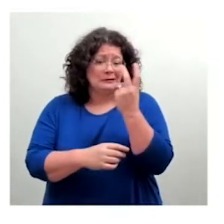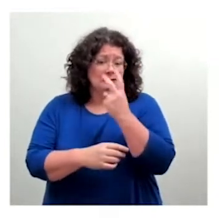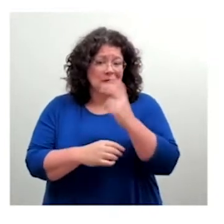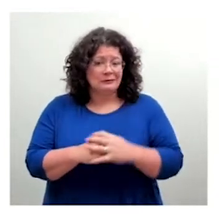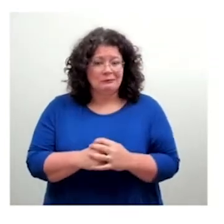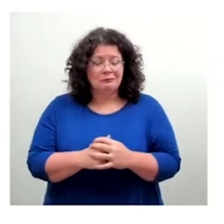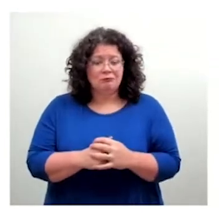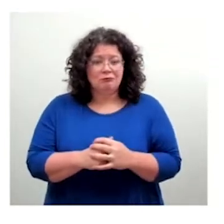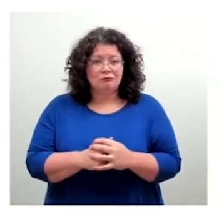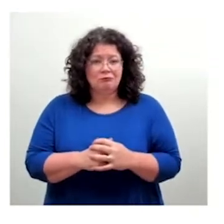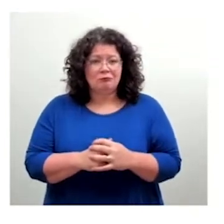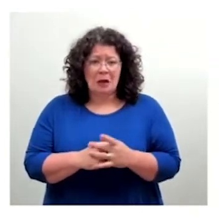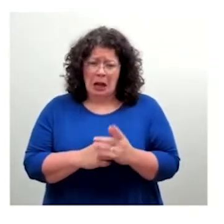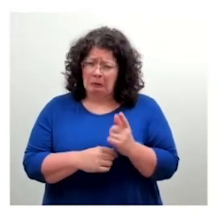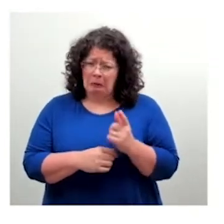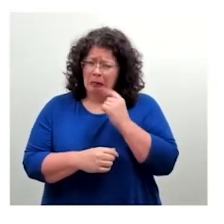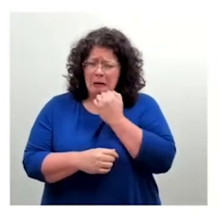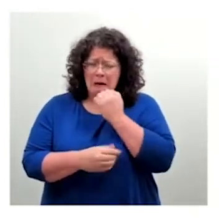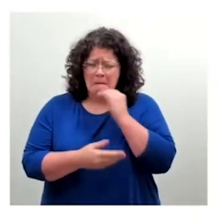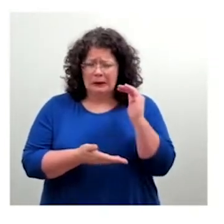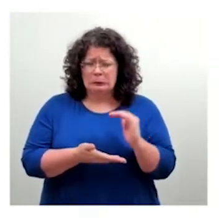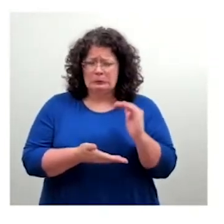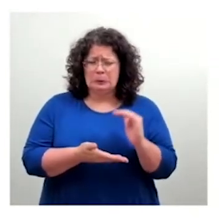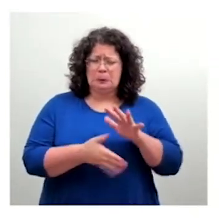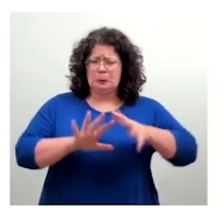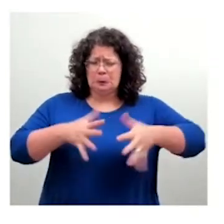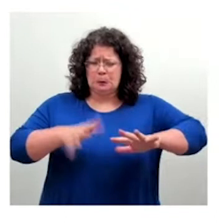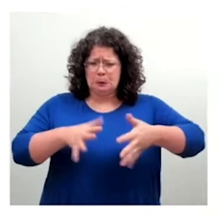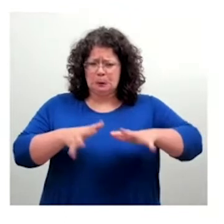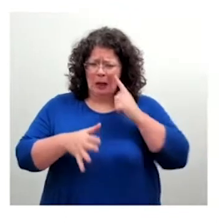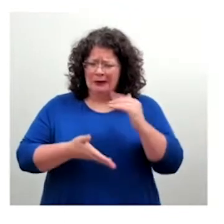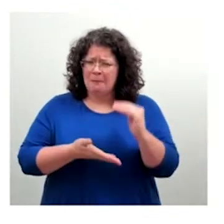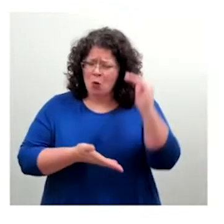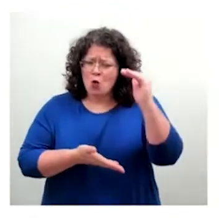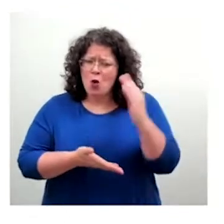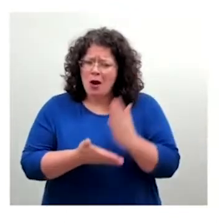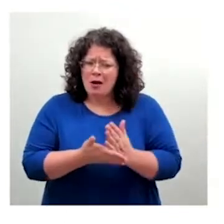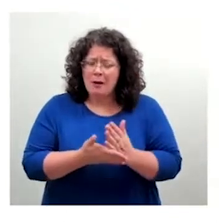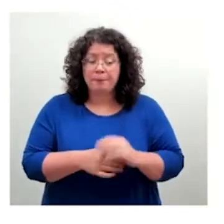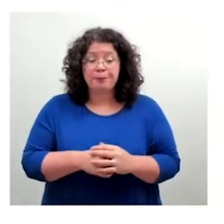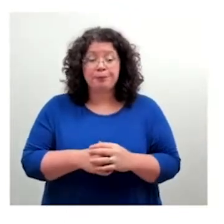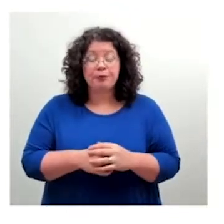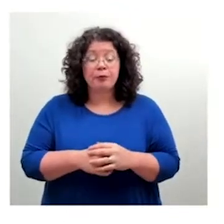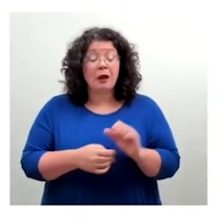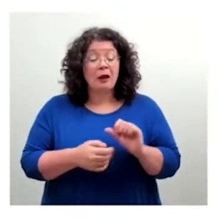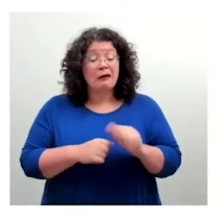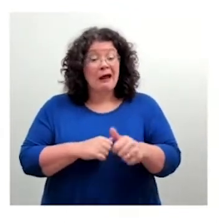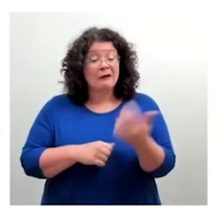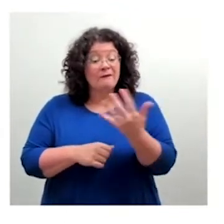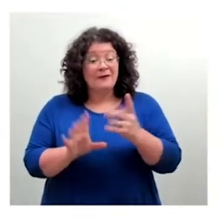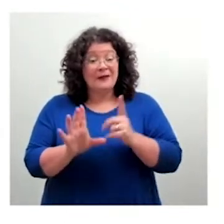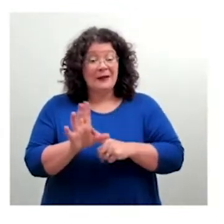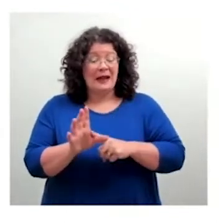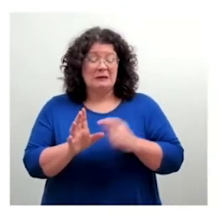years or so. And we know that unemployment in the blind and low vision community, for example, in the UK, is approaching